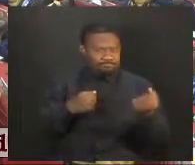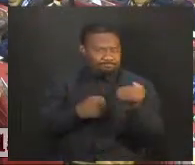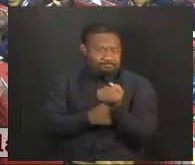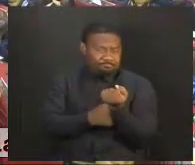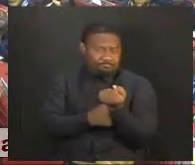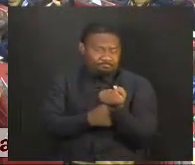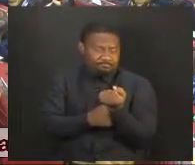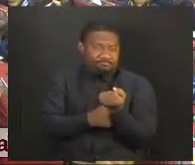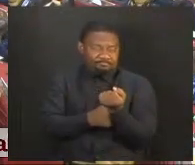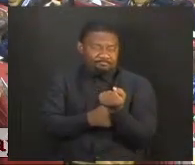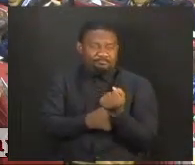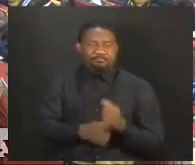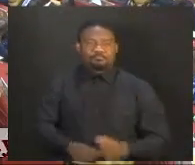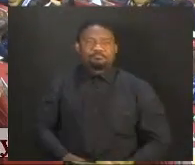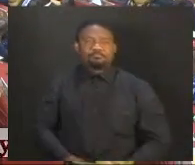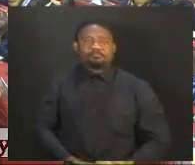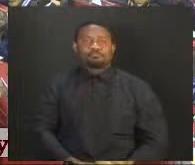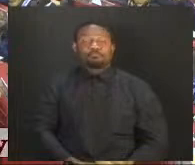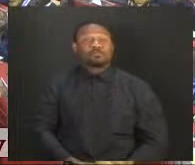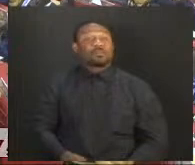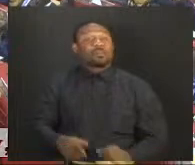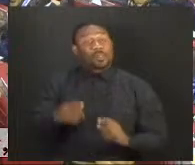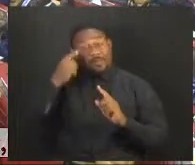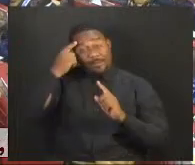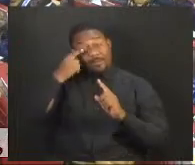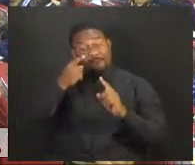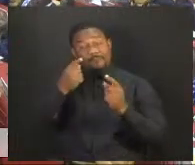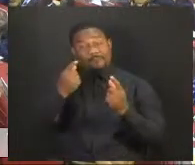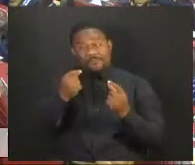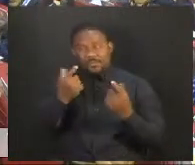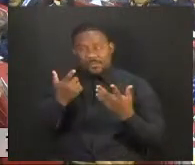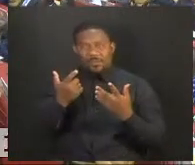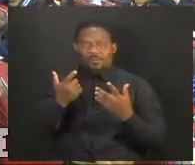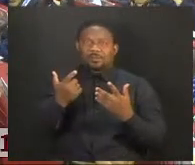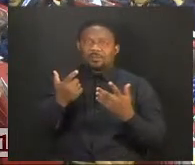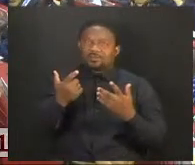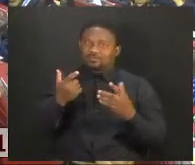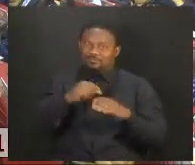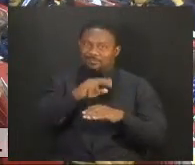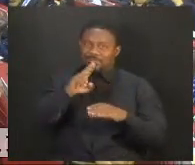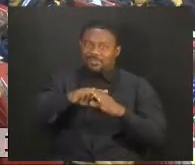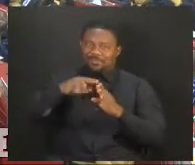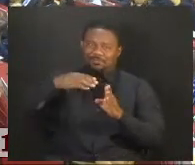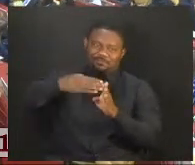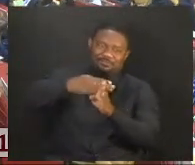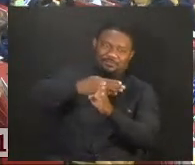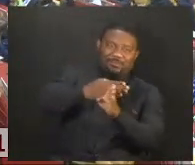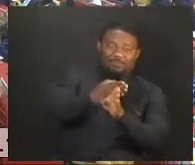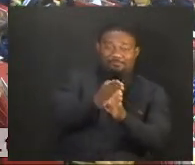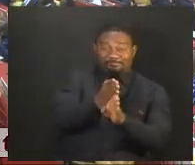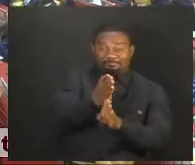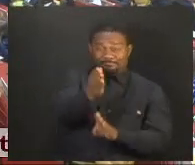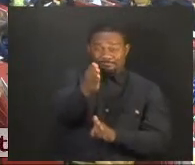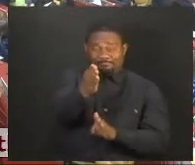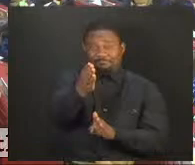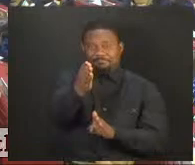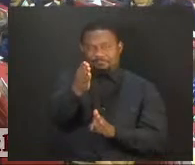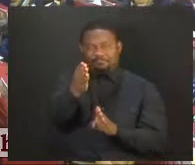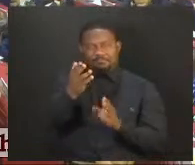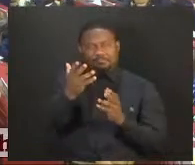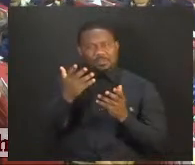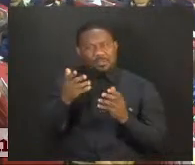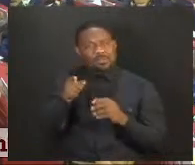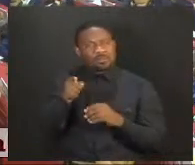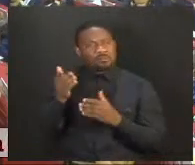Speaker, our immediate task is to reset our nation, to restore good governance, reduce